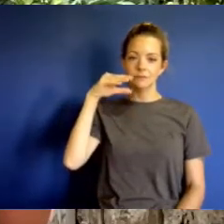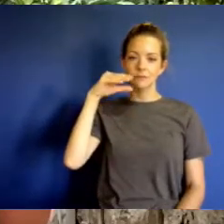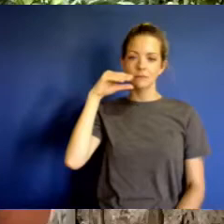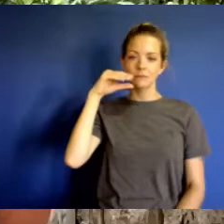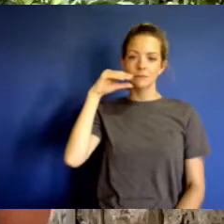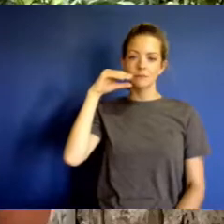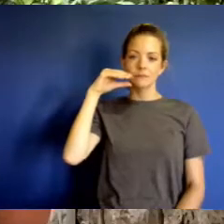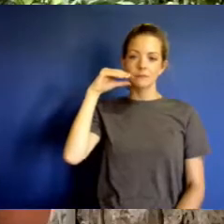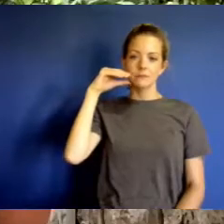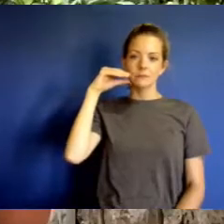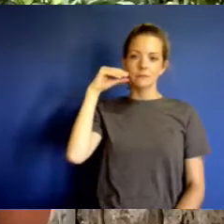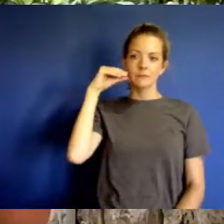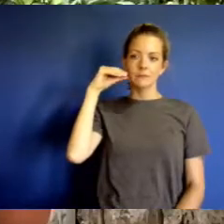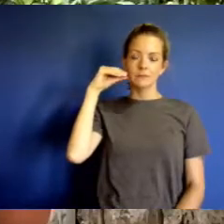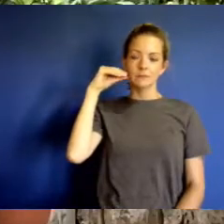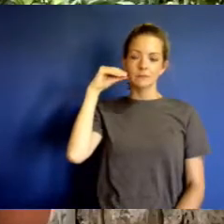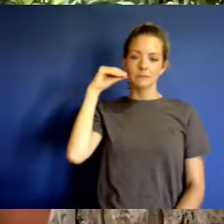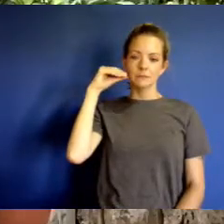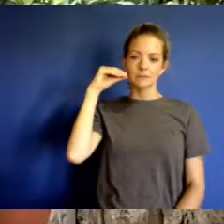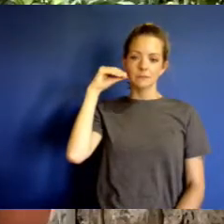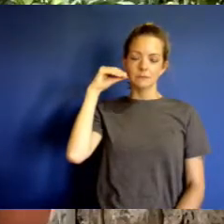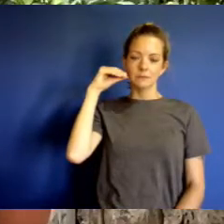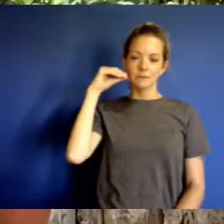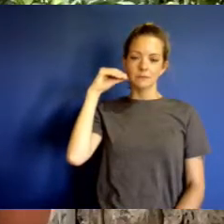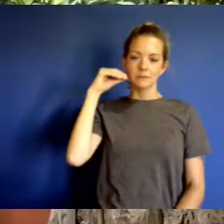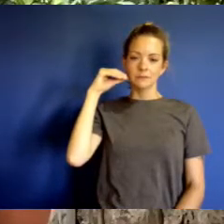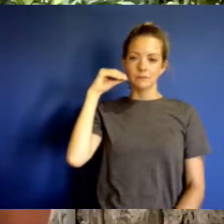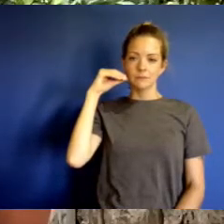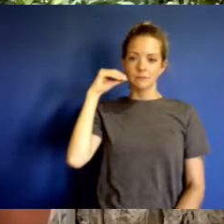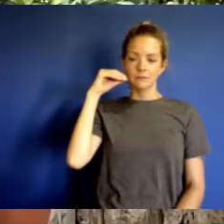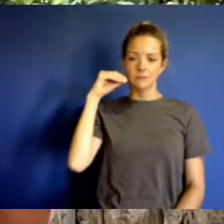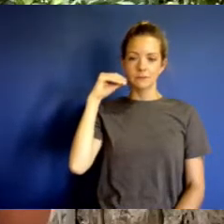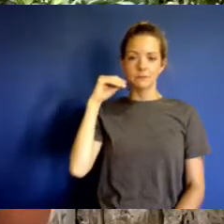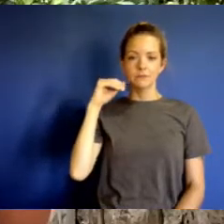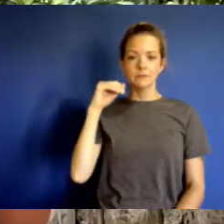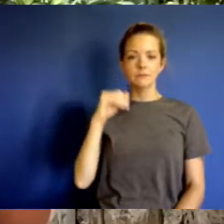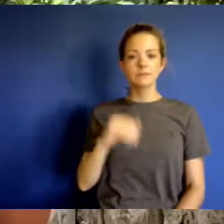And then inhale as we reach out. Good.